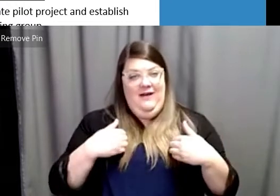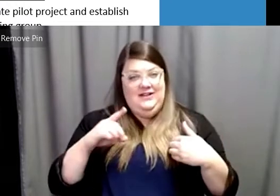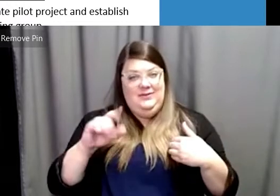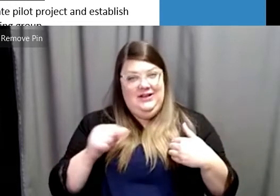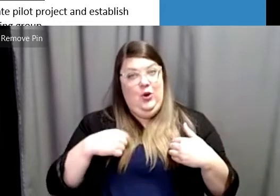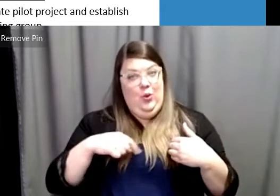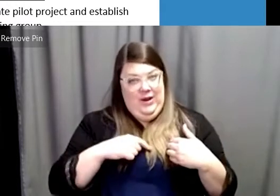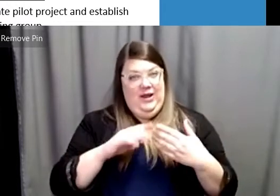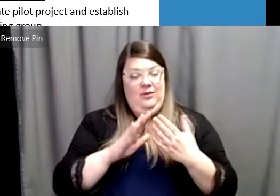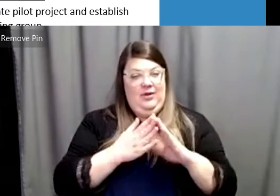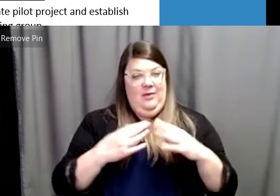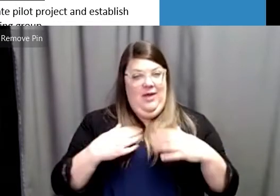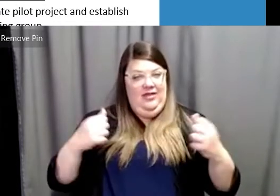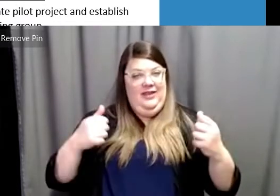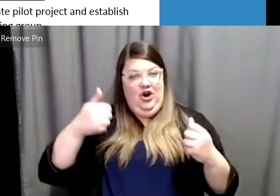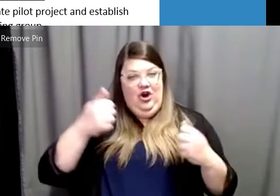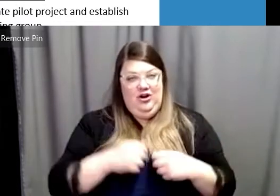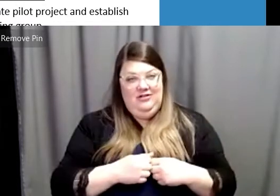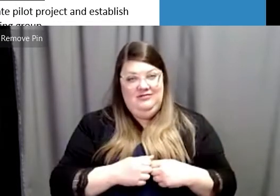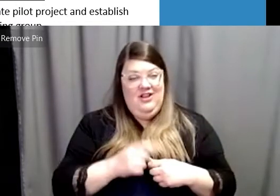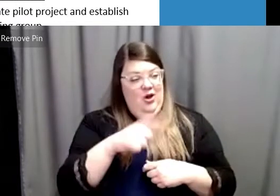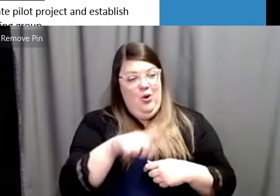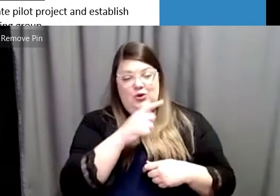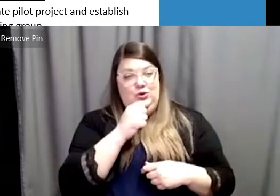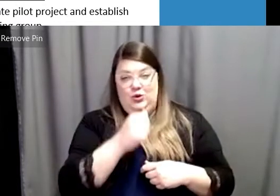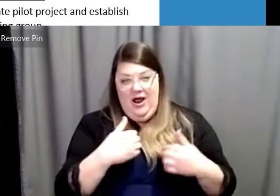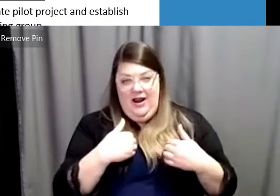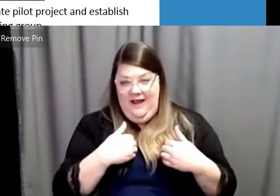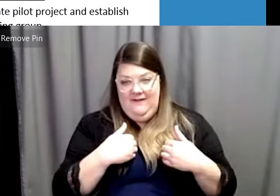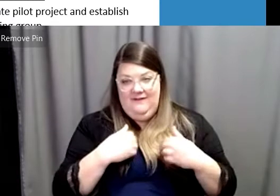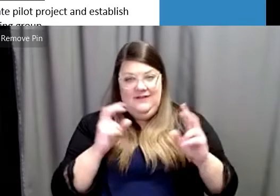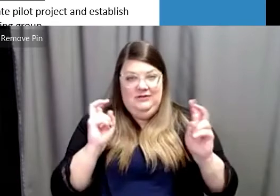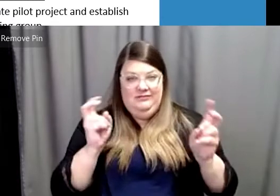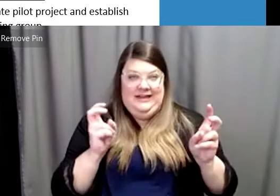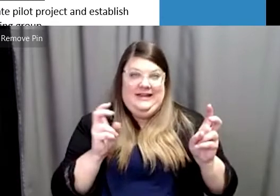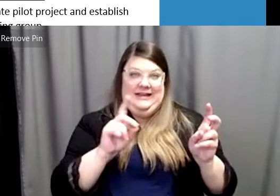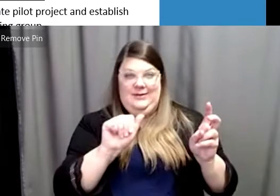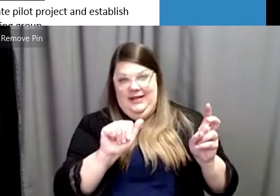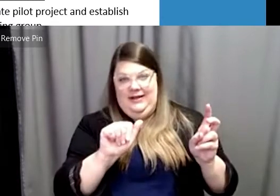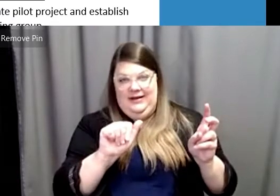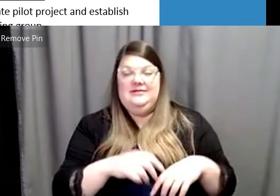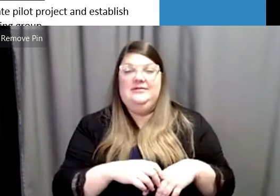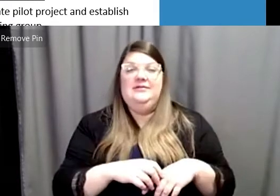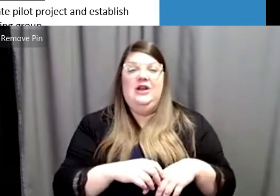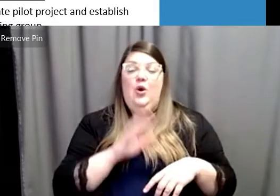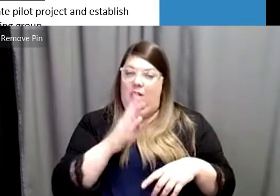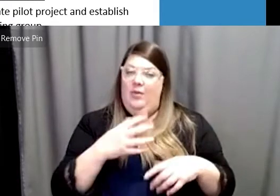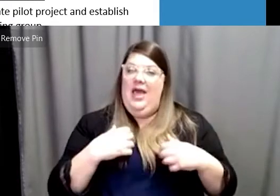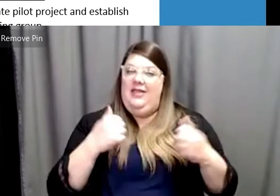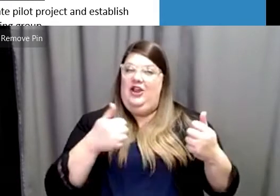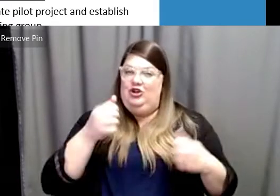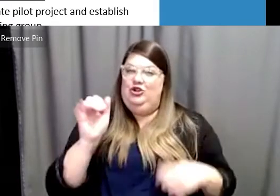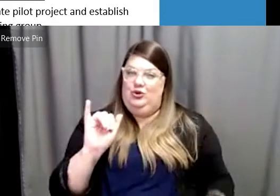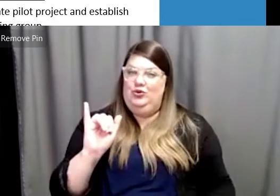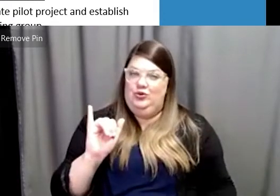healthier. And those of us that don't have quote unquote disabilities will be healthier as well. So that